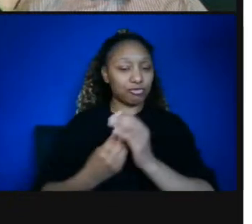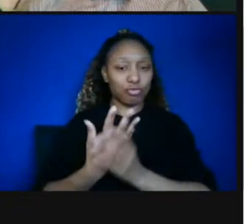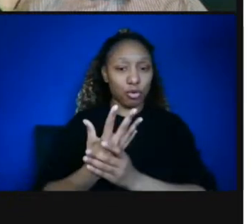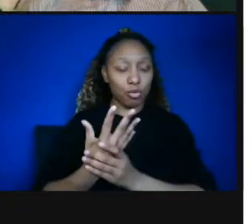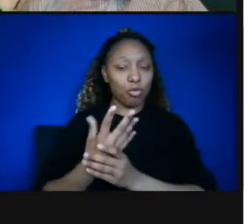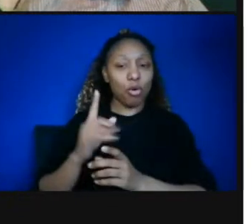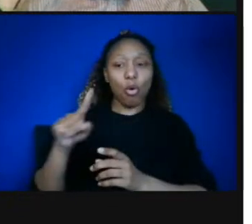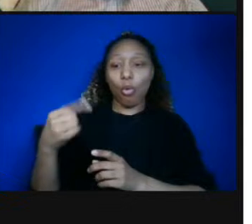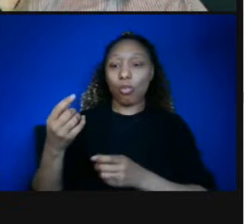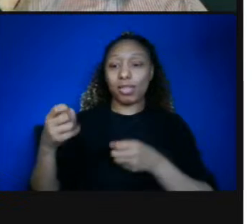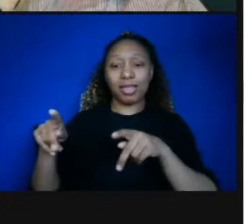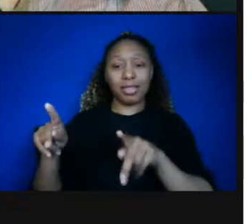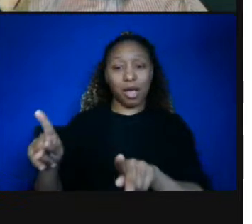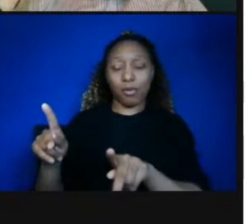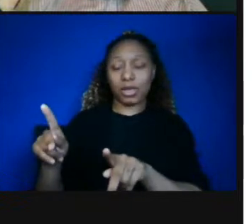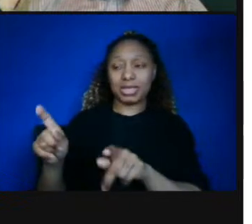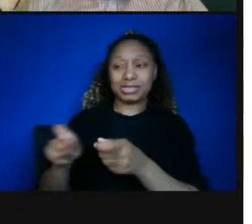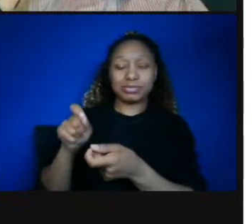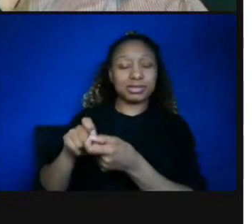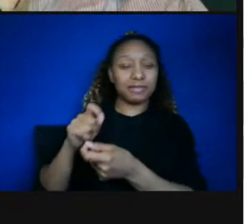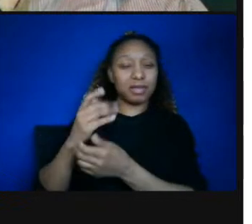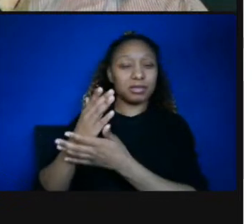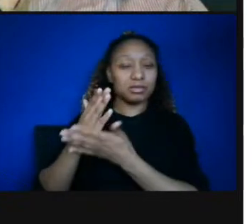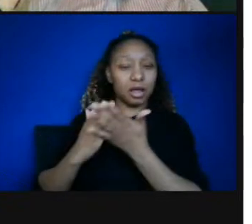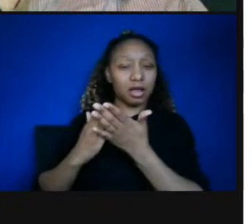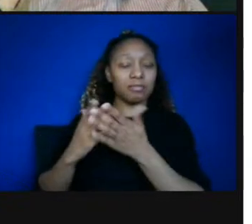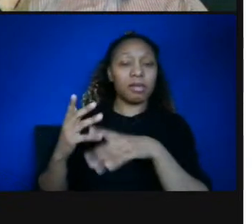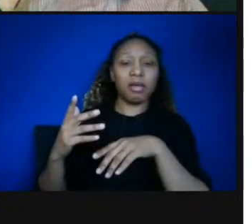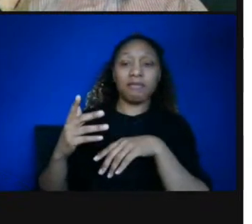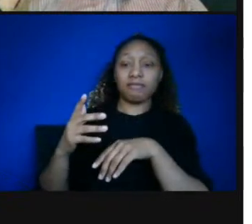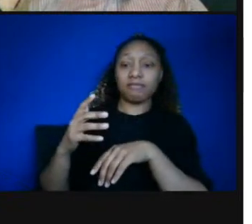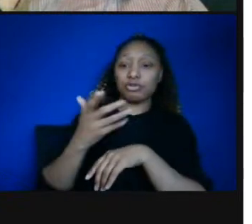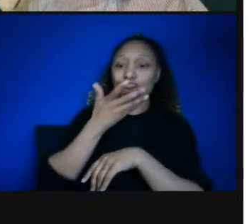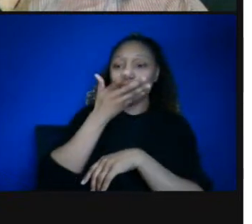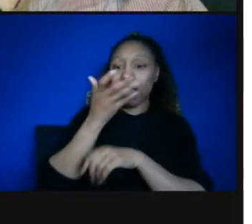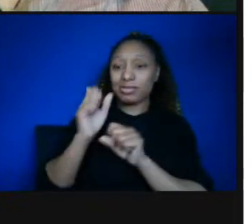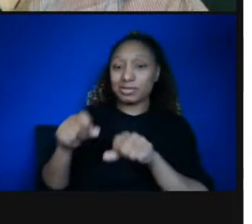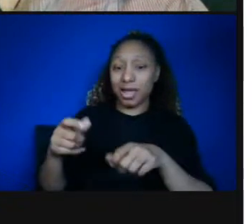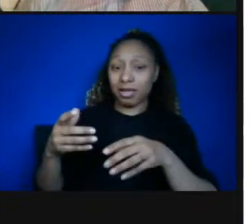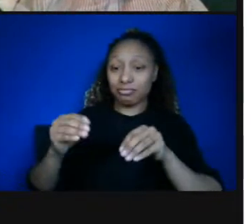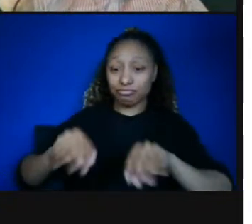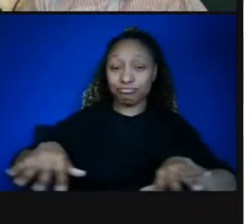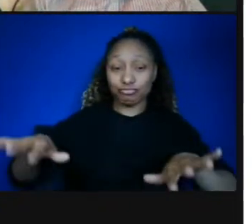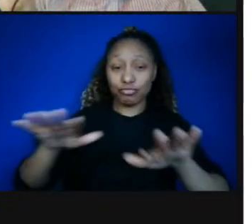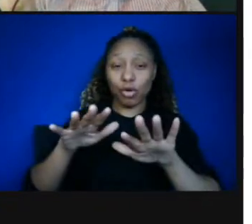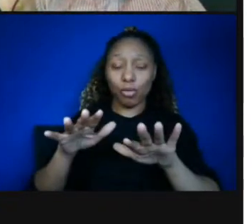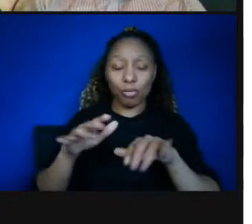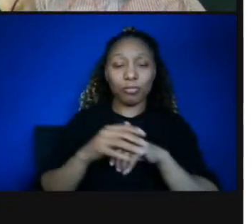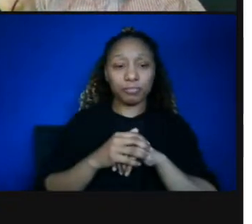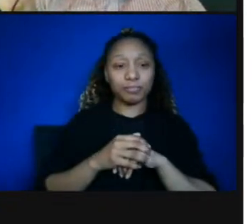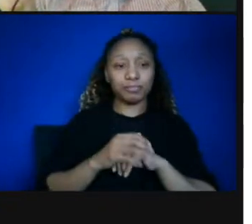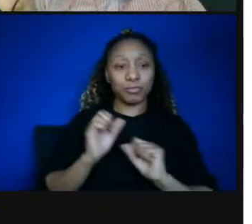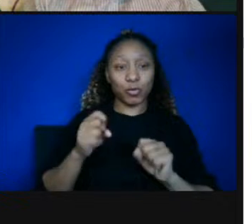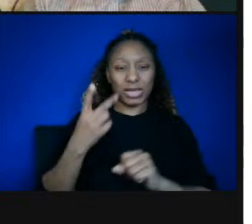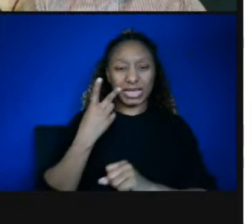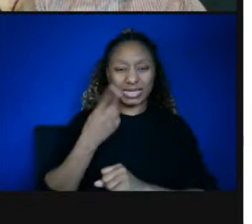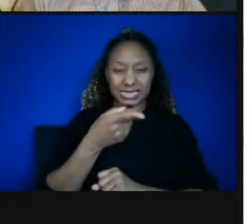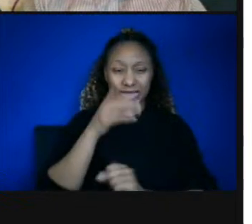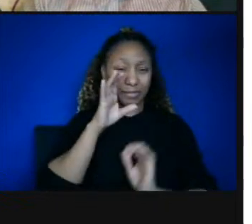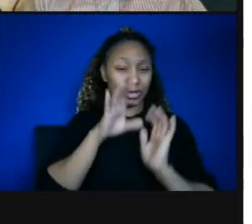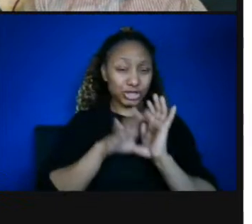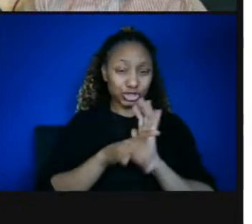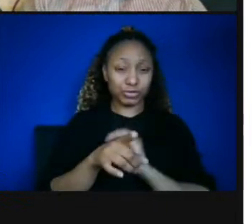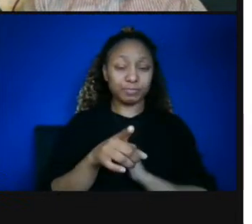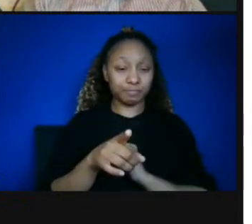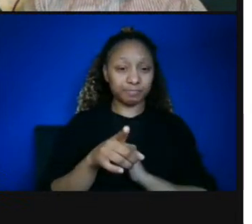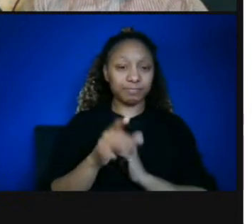marsh grass to grow. In essence, an ever-expanding marsh in an ever-shrinking forest, as we can see here in this picture